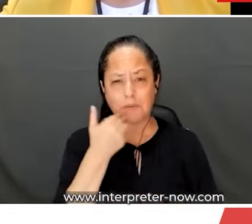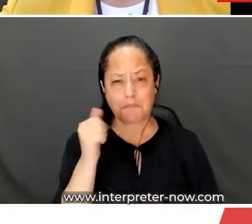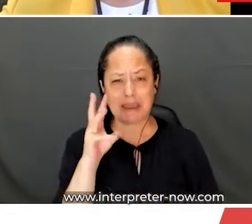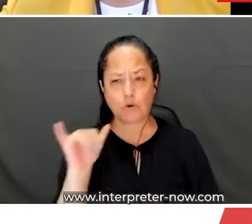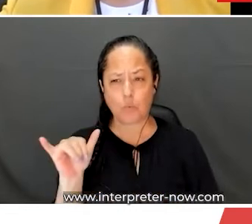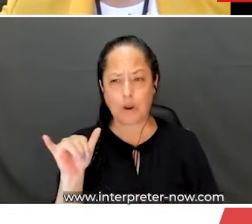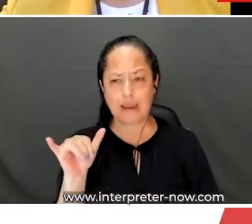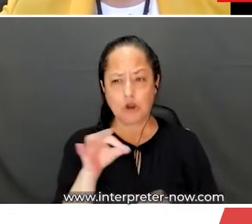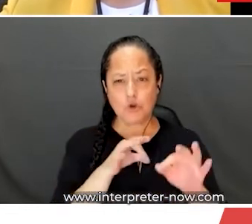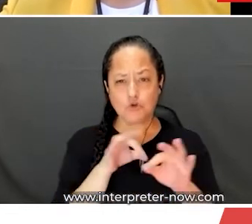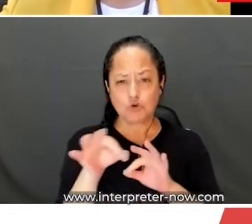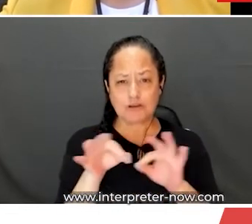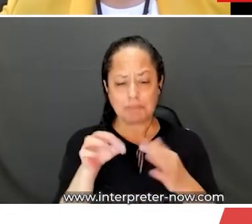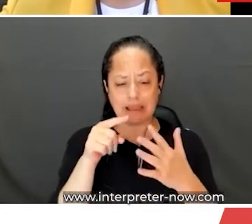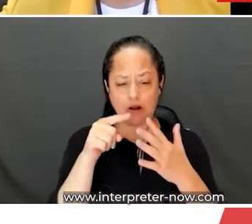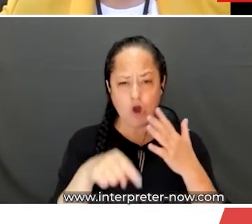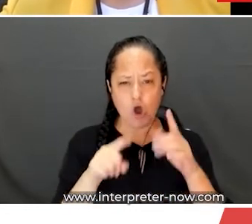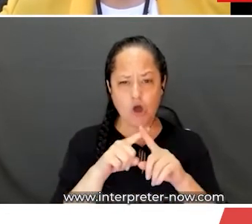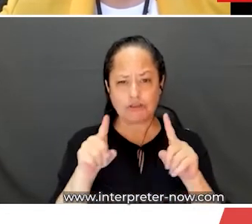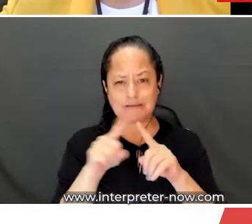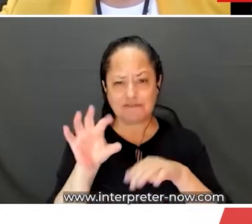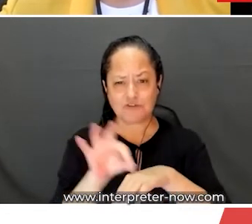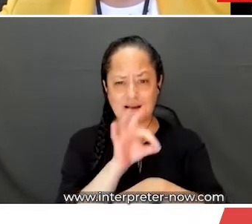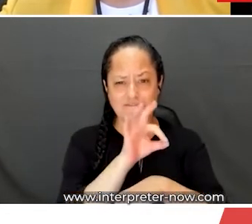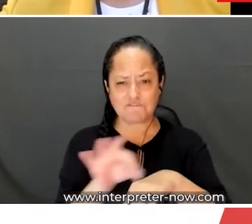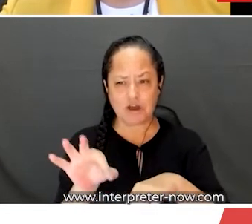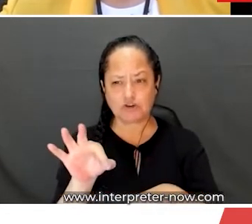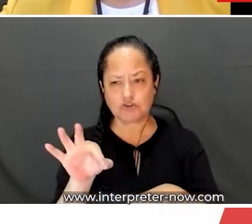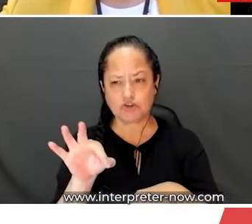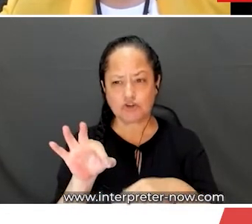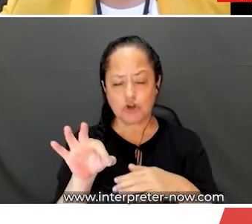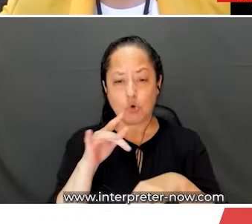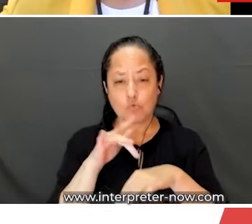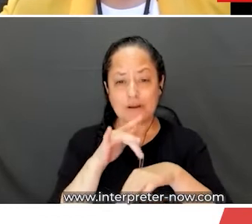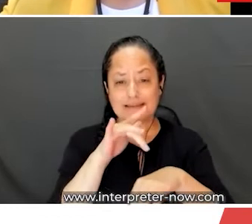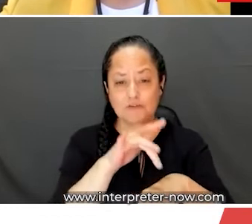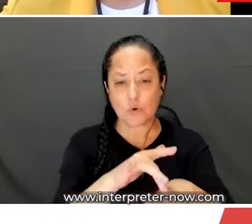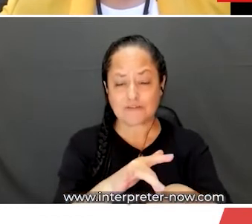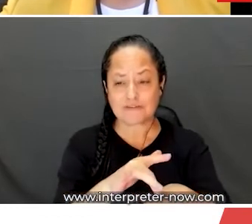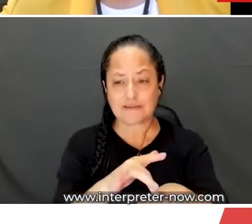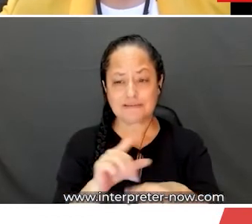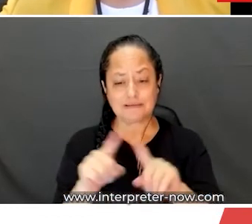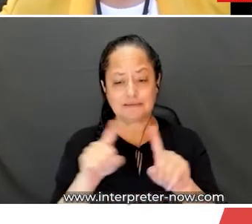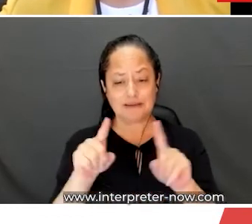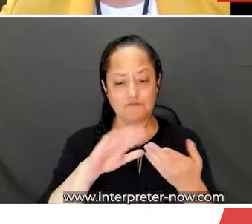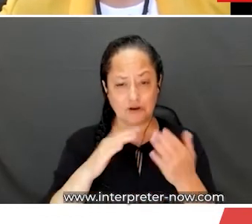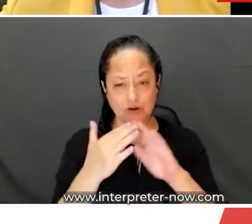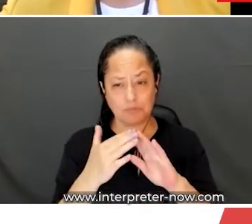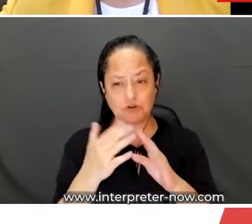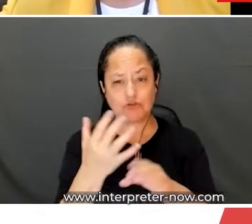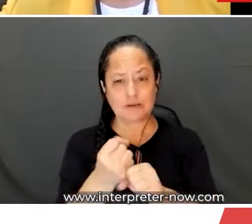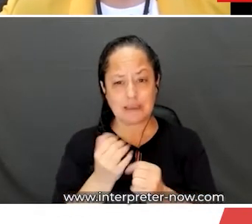to explain all the different functionality and the resources that different communities can get through